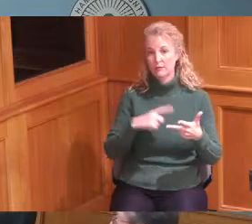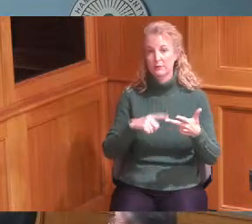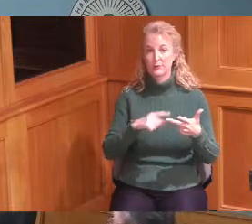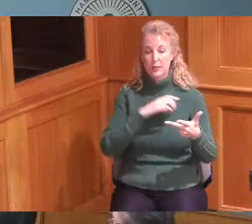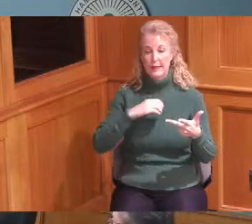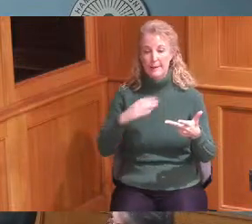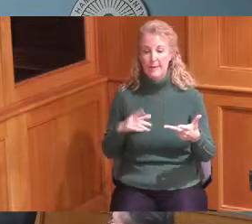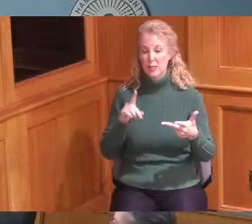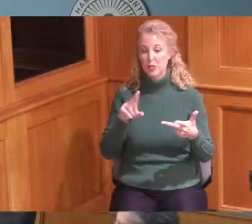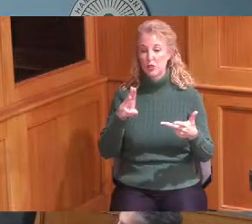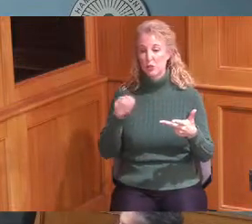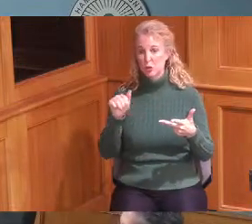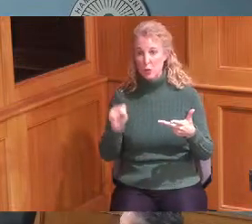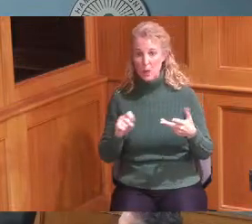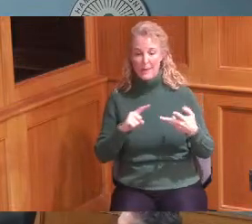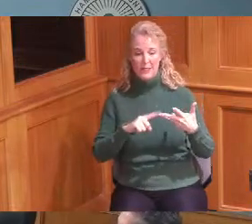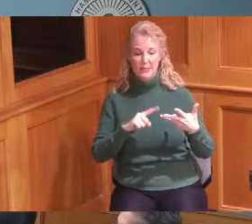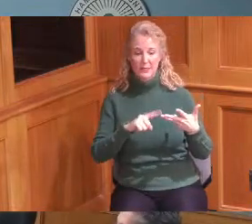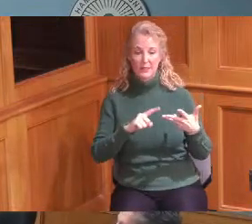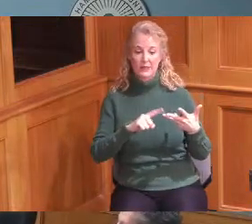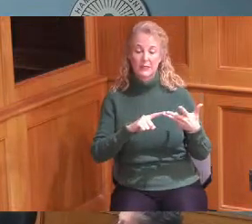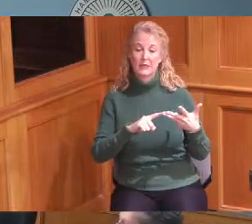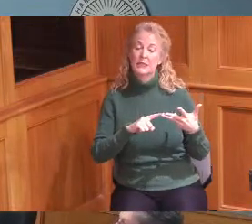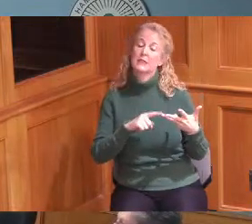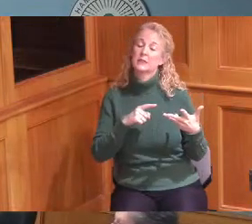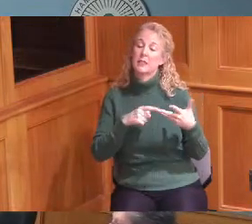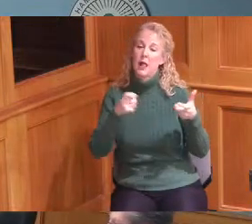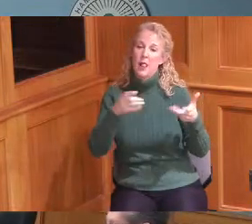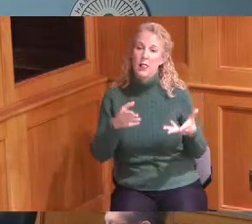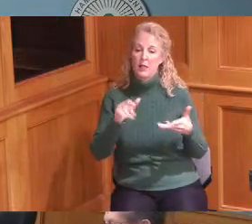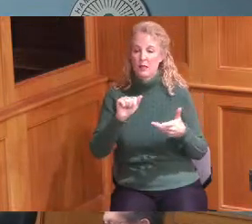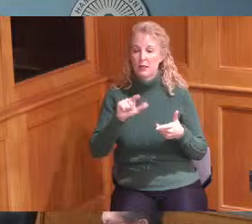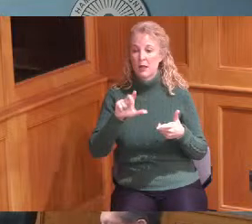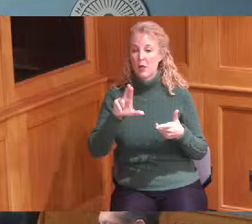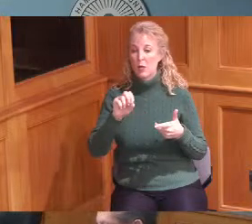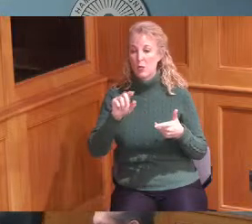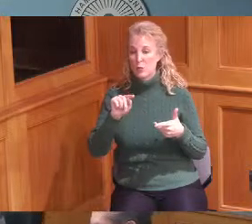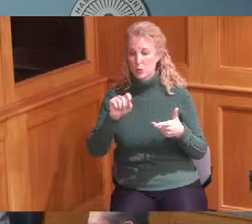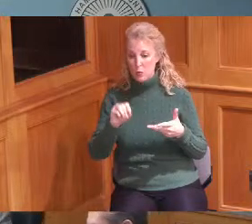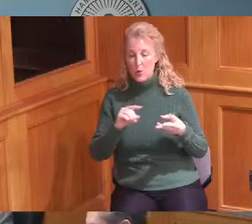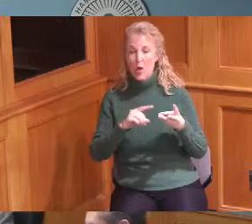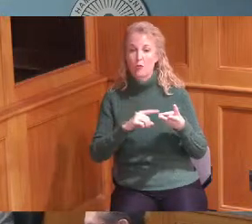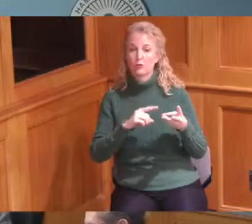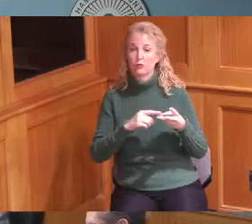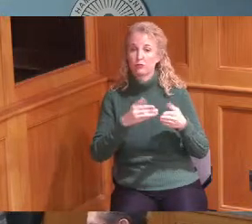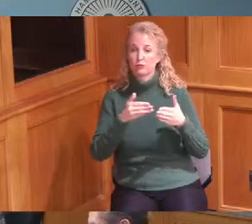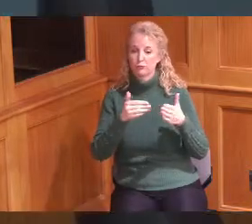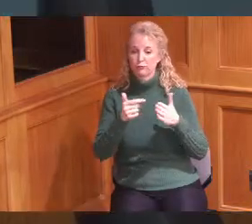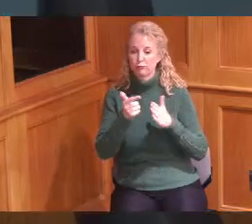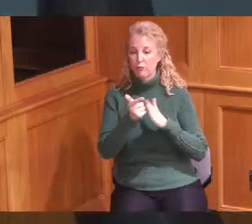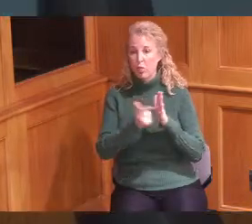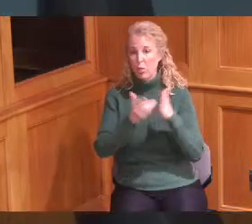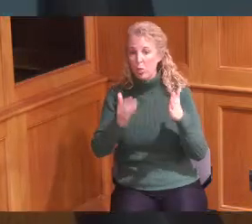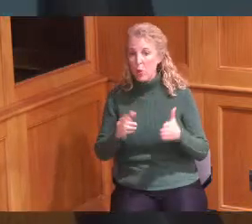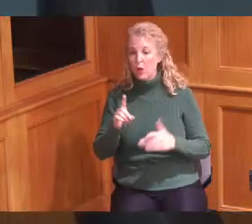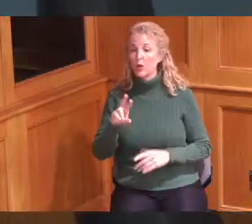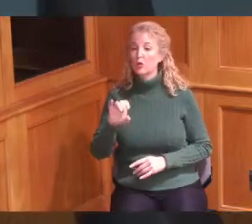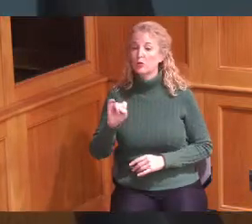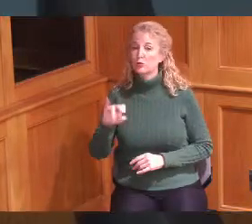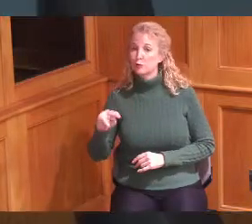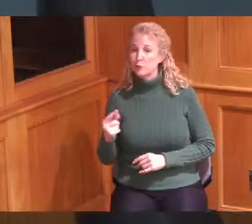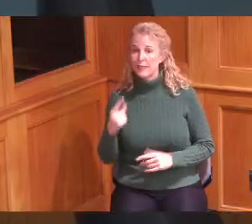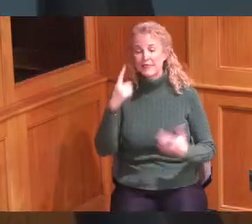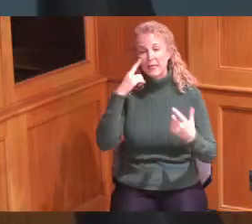Jeff Aludo, County Administrator. Patrick Dressing, Assistant Prosecuting Attorney. And I'm Commissioner Denise Driehaus. So we've got 3 items on our